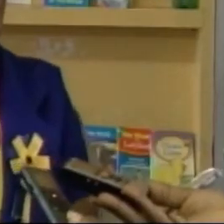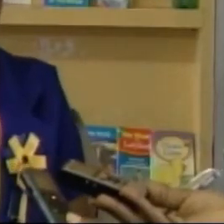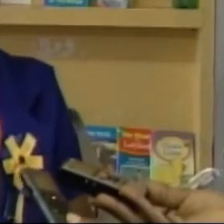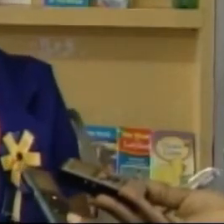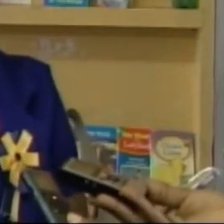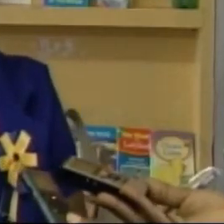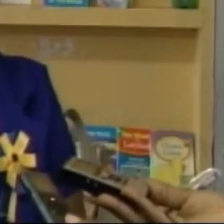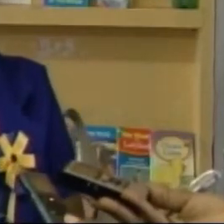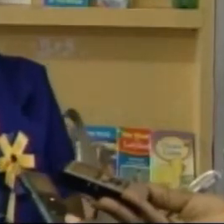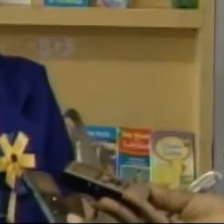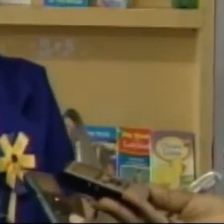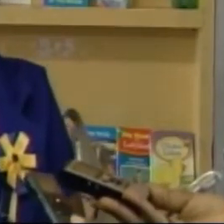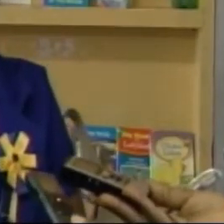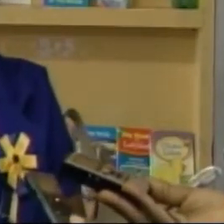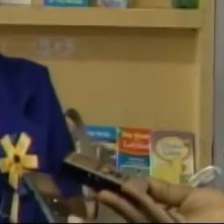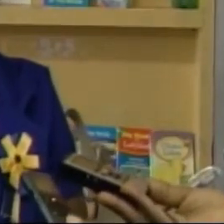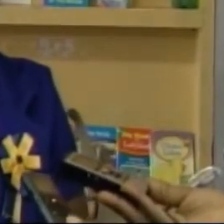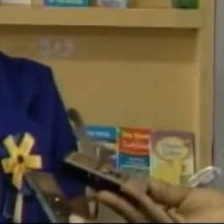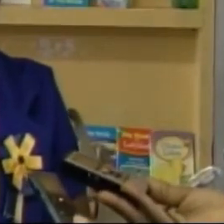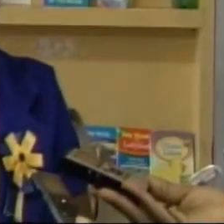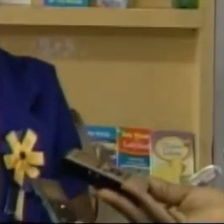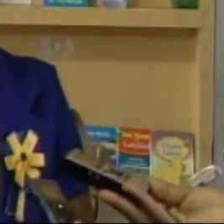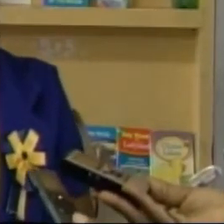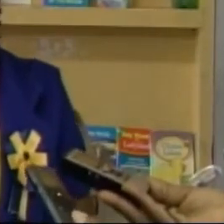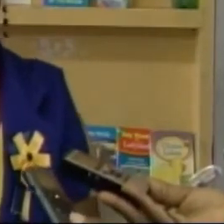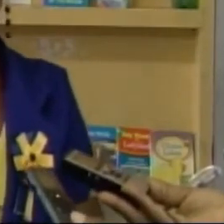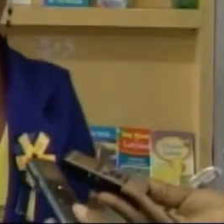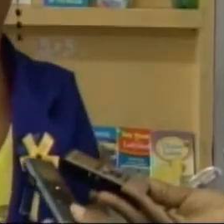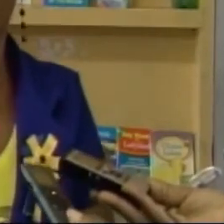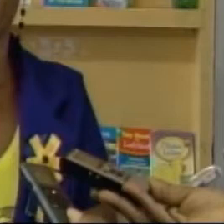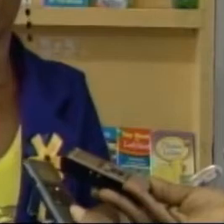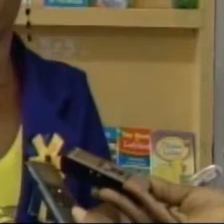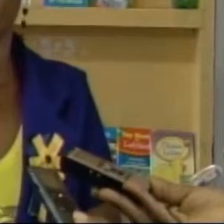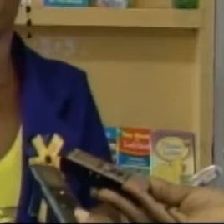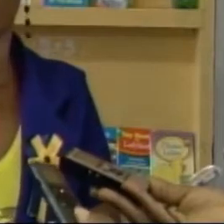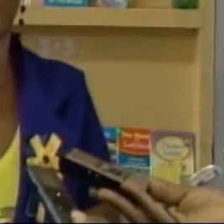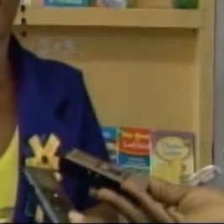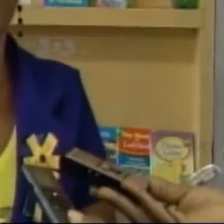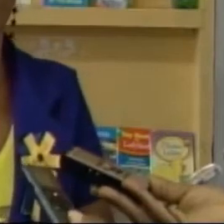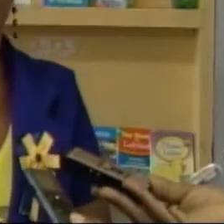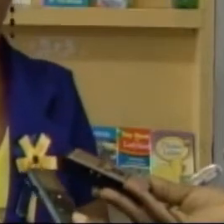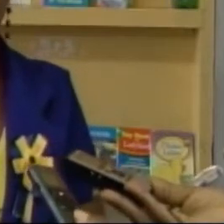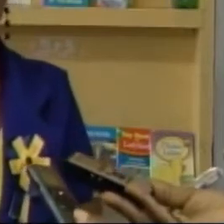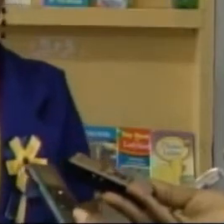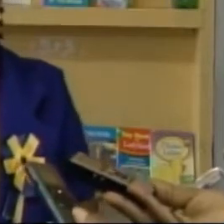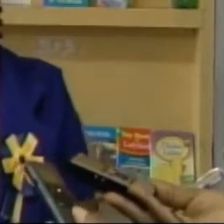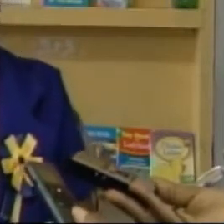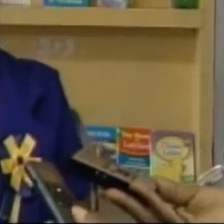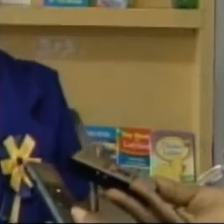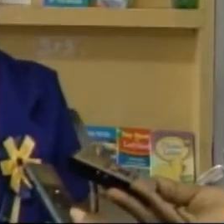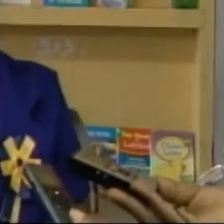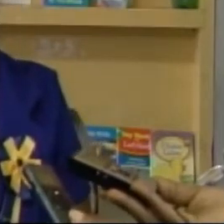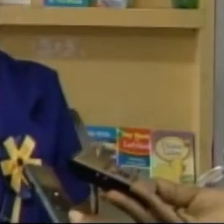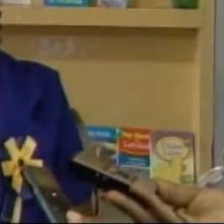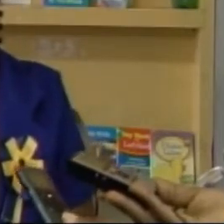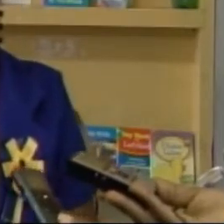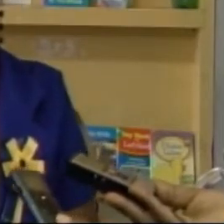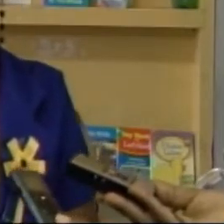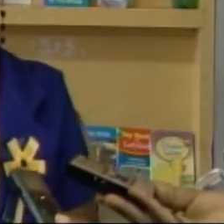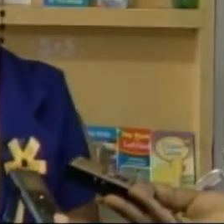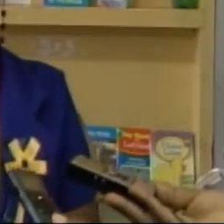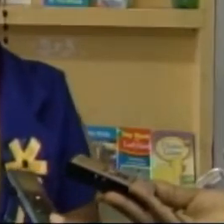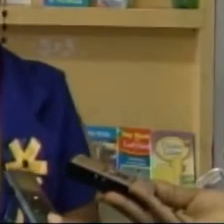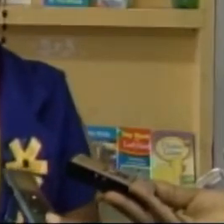on their own, we find that there's not that keen interest. But once there's a hype in activities like we have for Reading Week, we find that